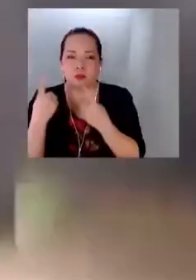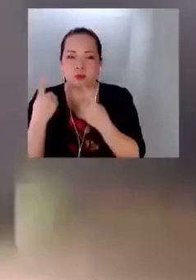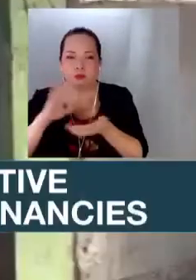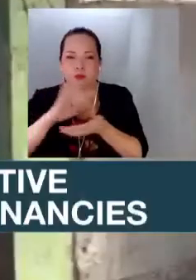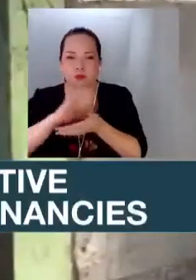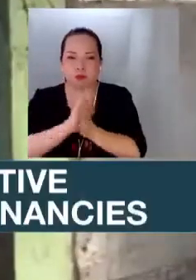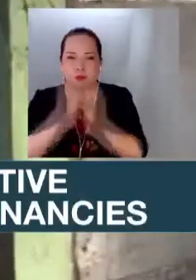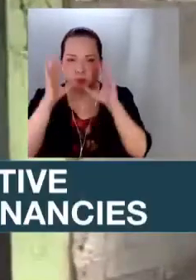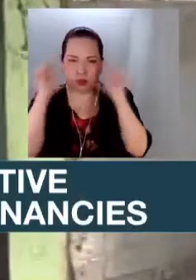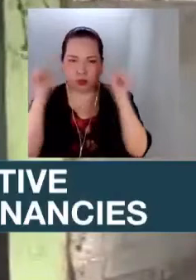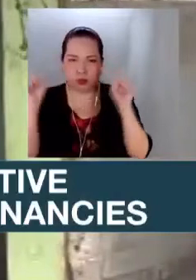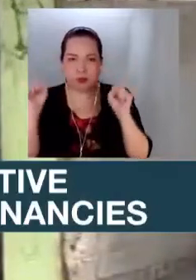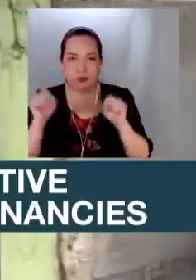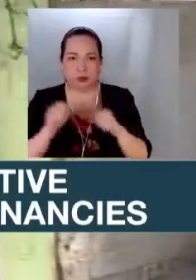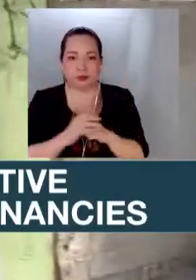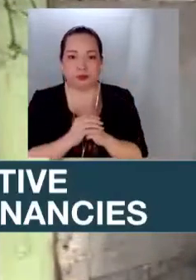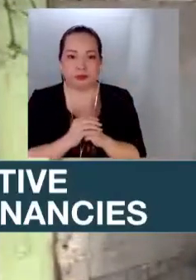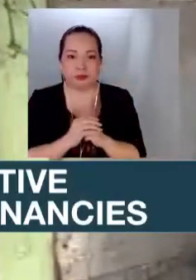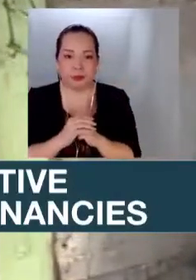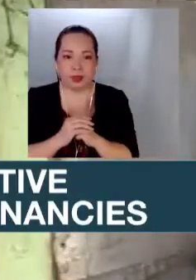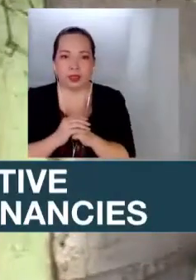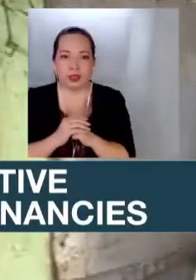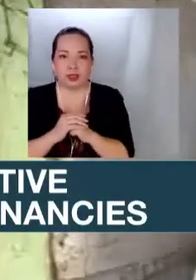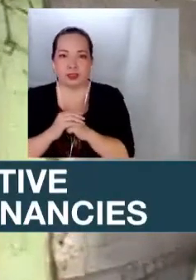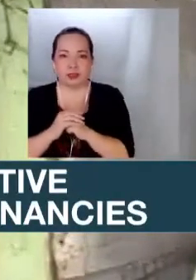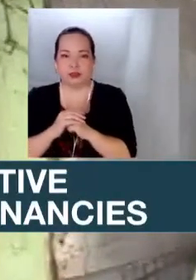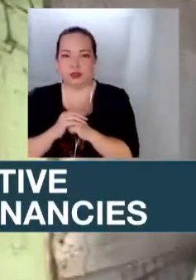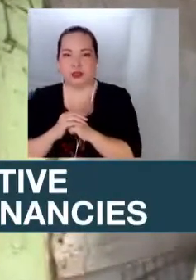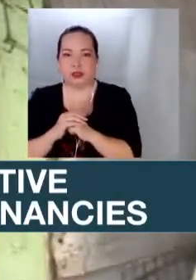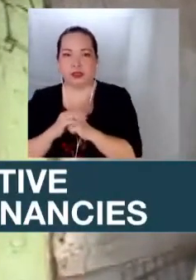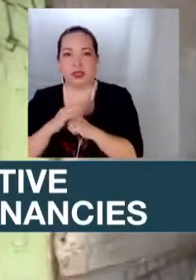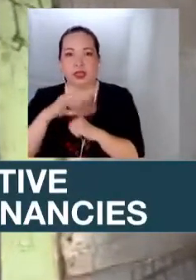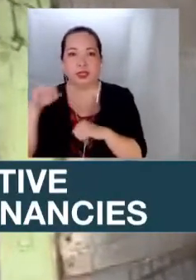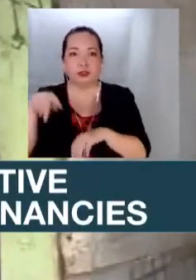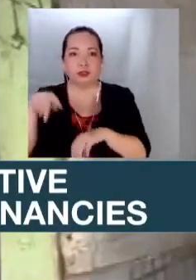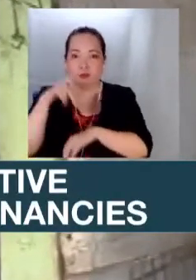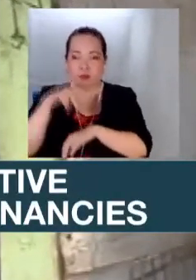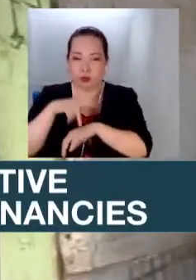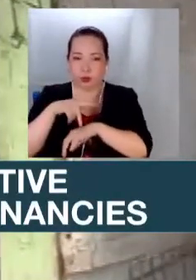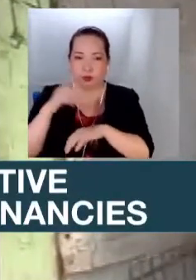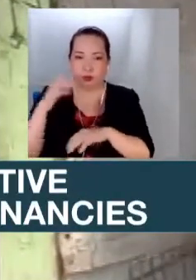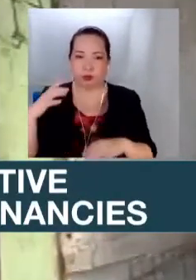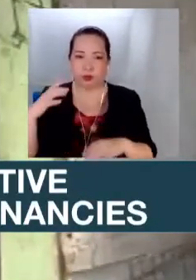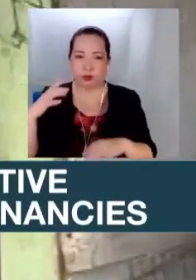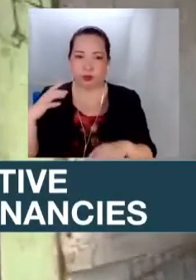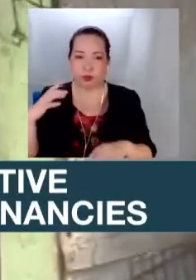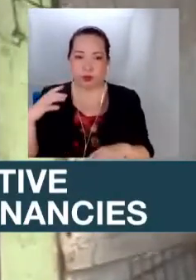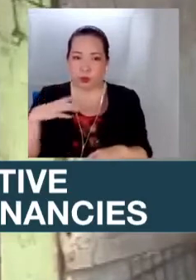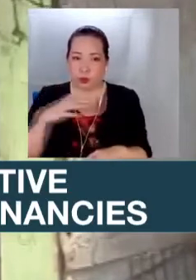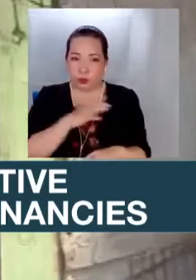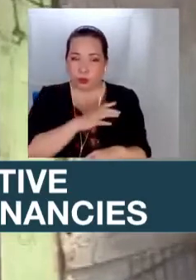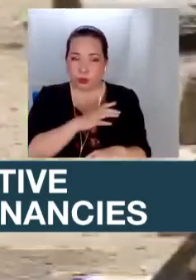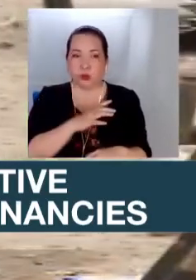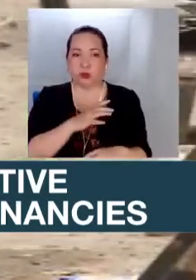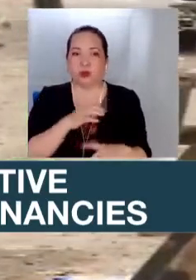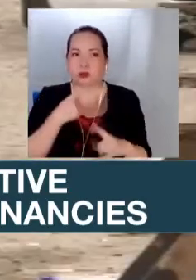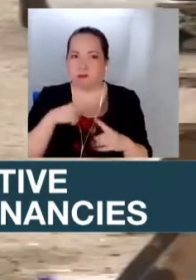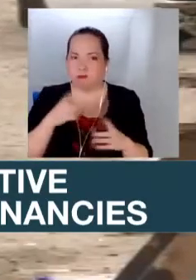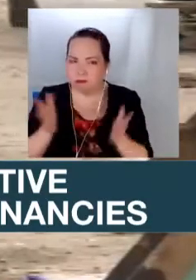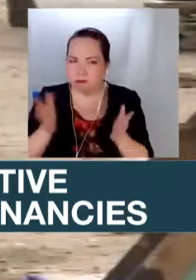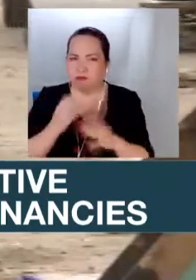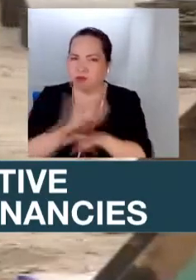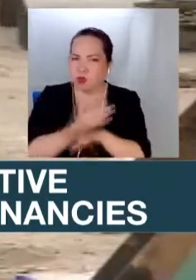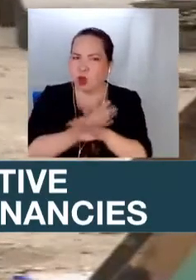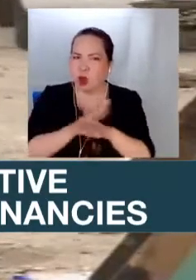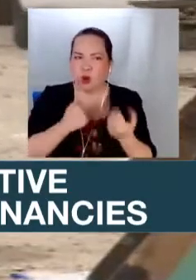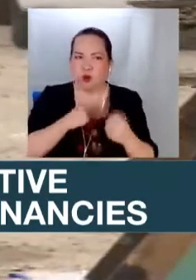the Philippines Commission on Population and Development urging local governments to improve their reproductive health drive amid alarming